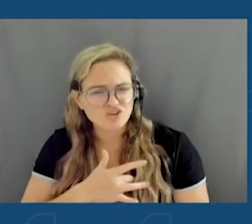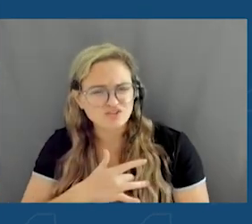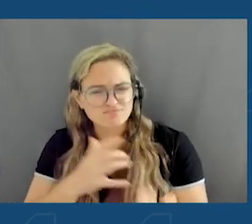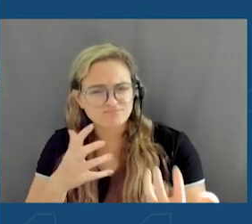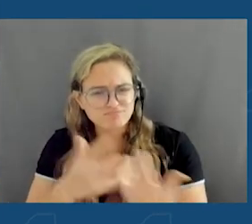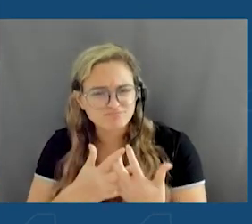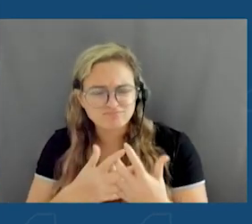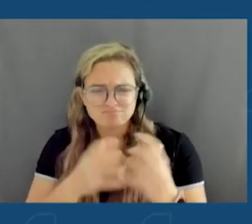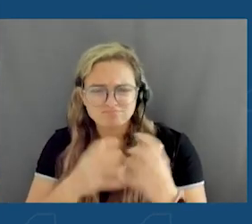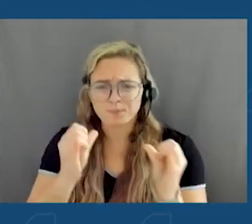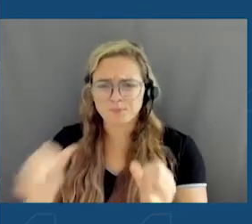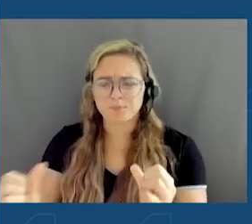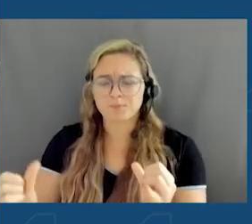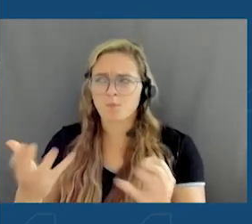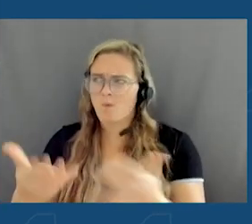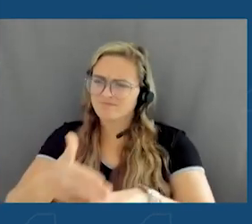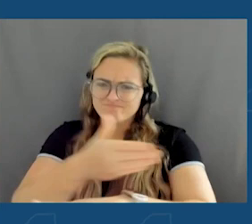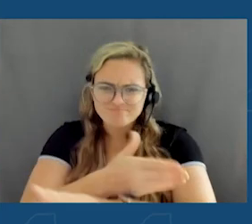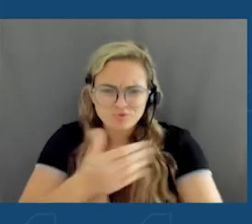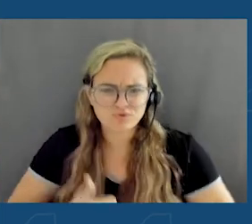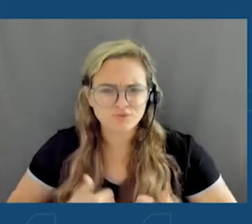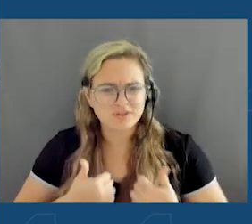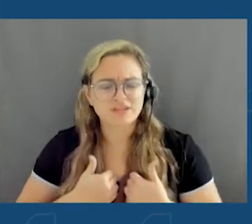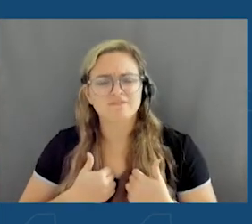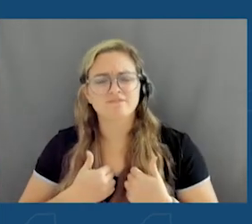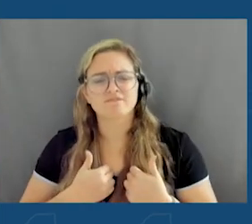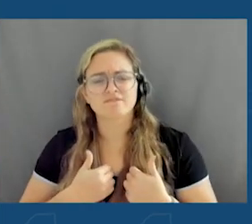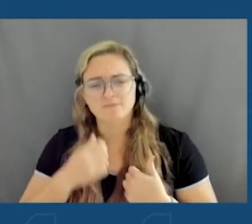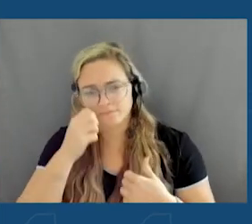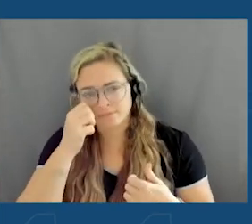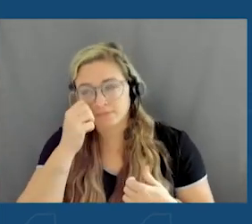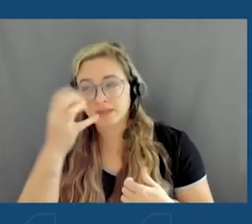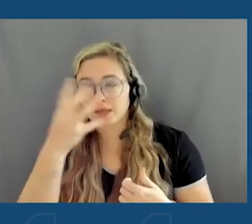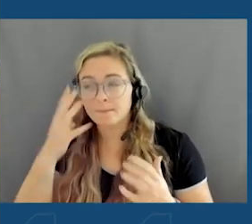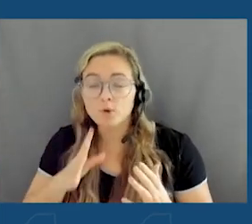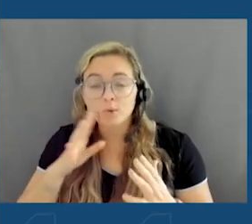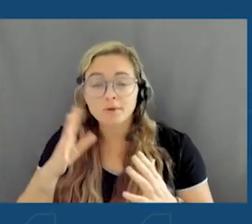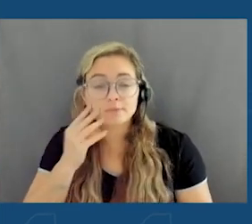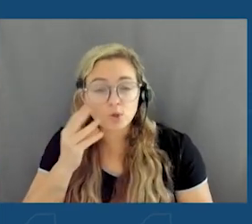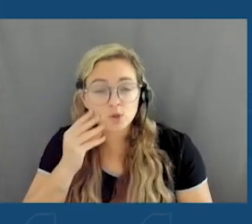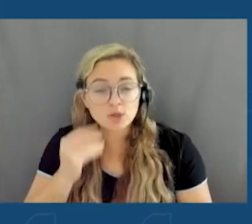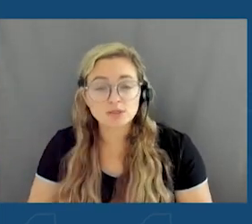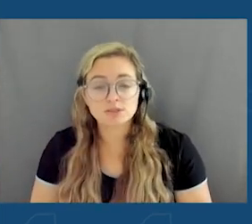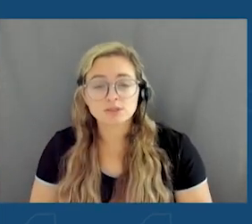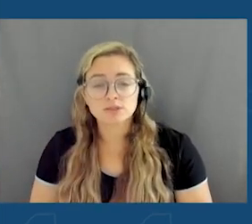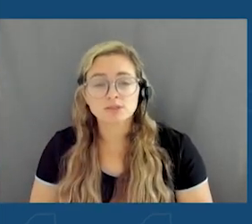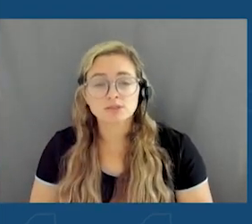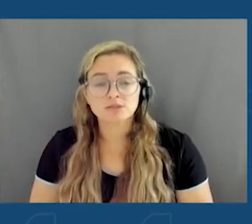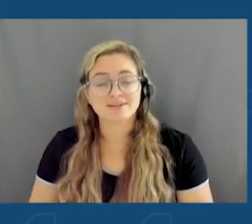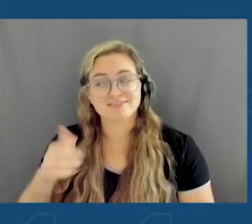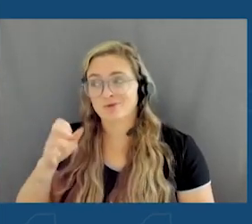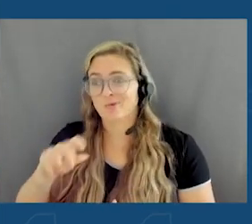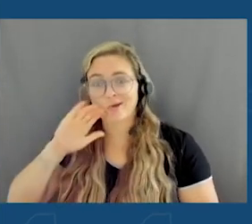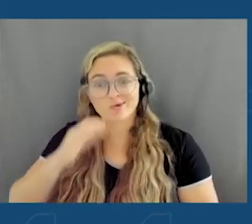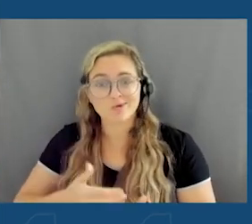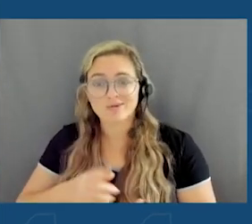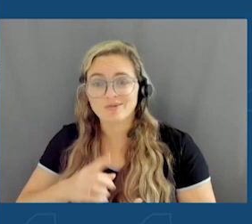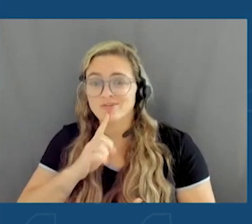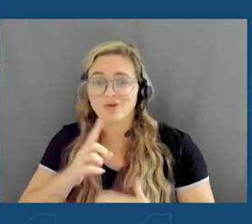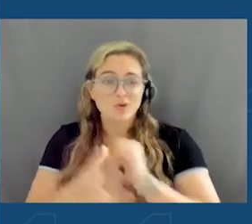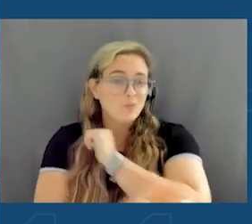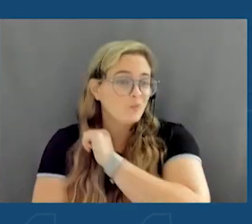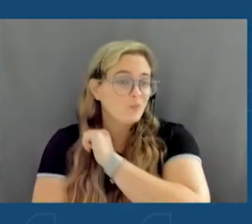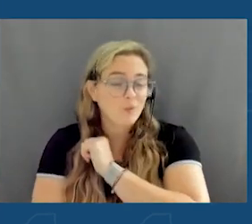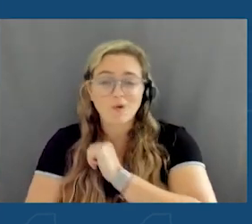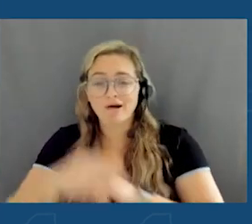want something better in life. And the immigrant experience, and as the granddaughter of very, very poor Irish immigrants